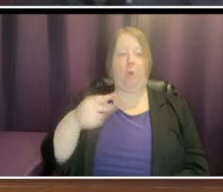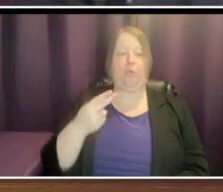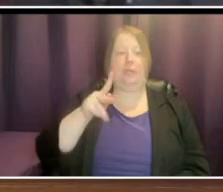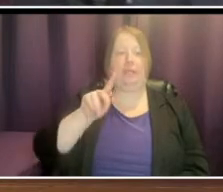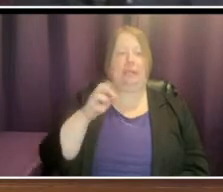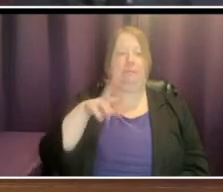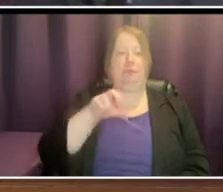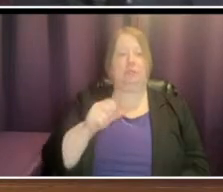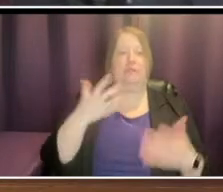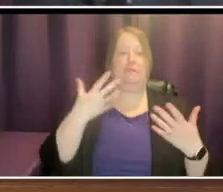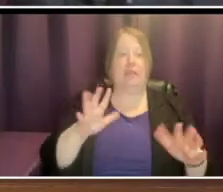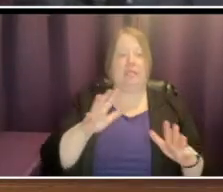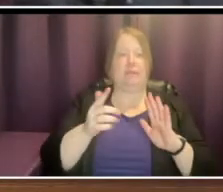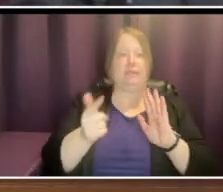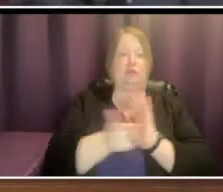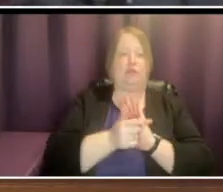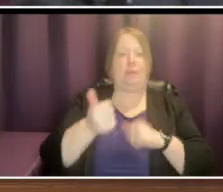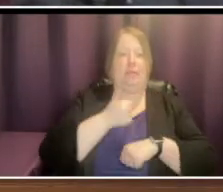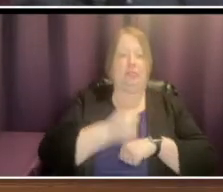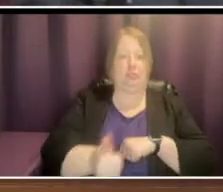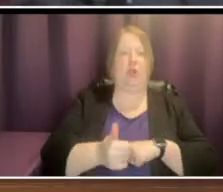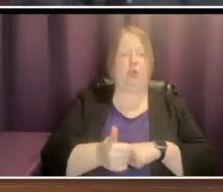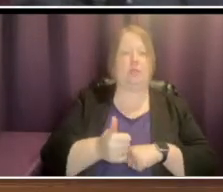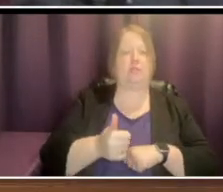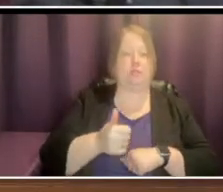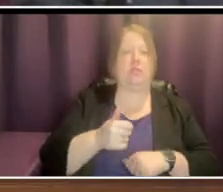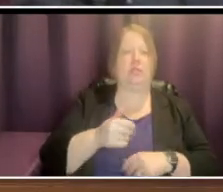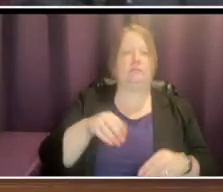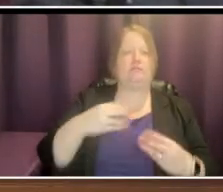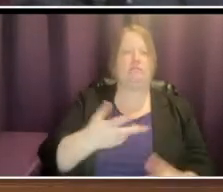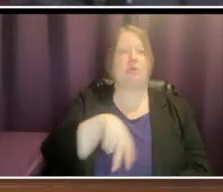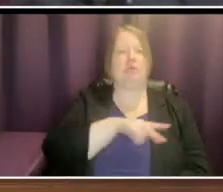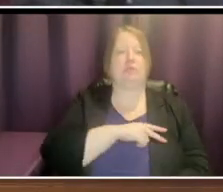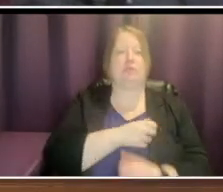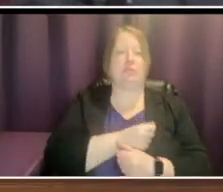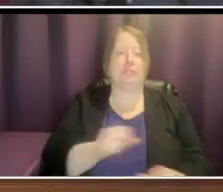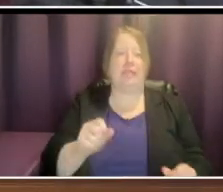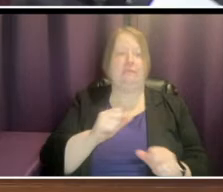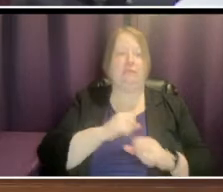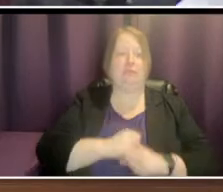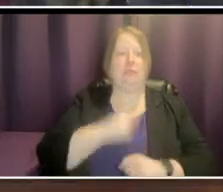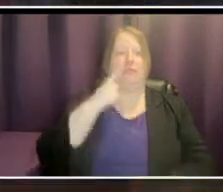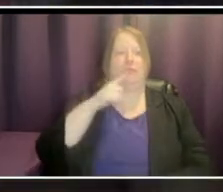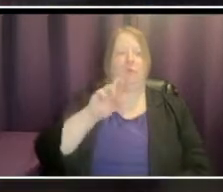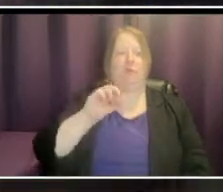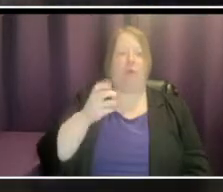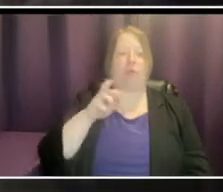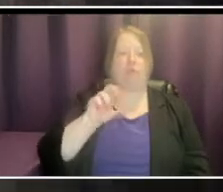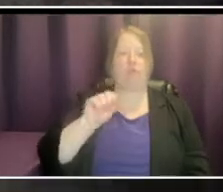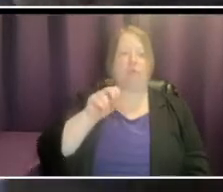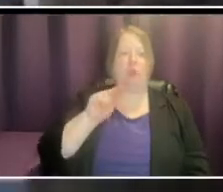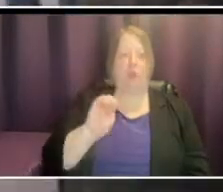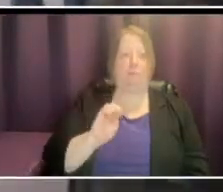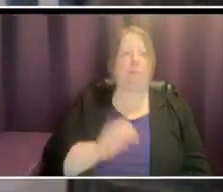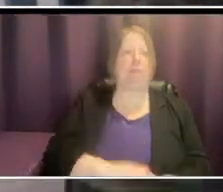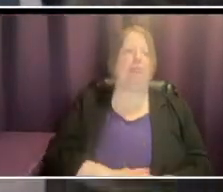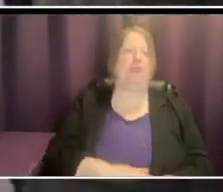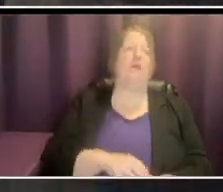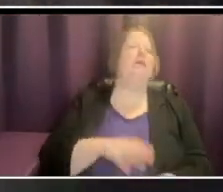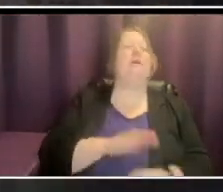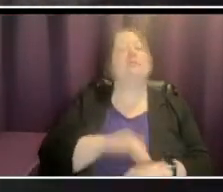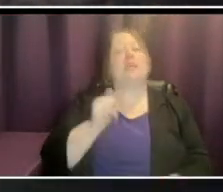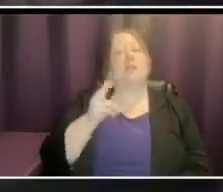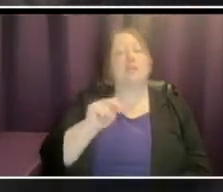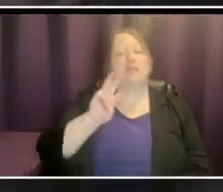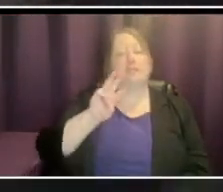were seen with him on January 6th or in the weeks leading up to January 6th. For example, Joshua